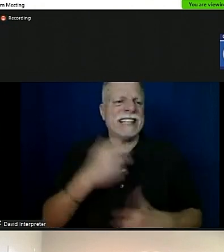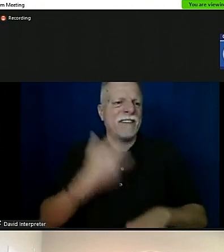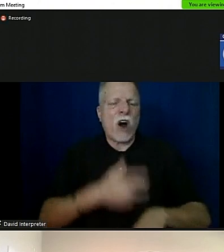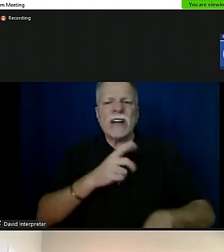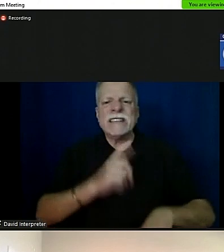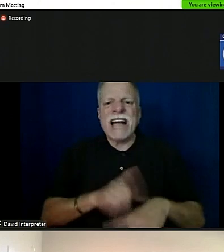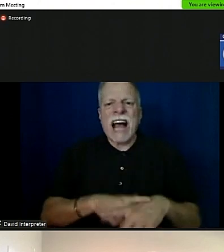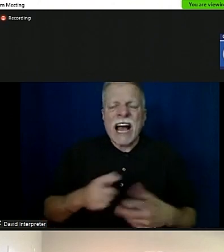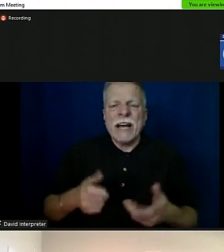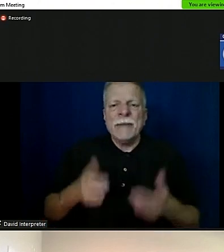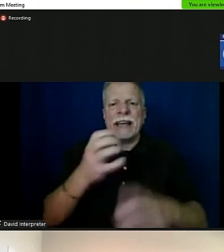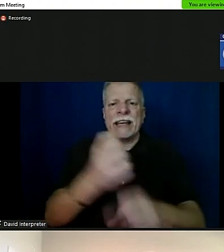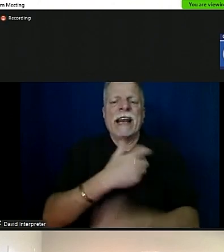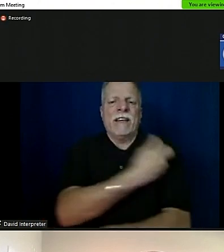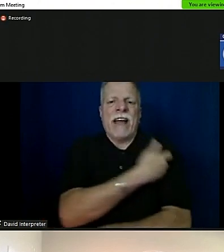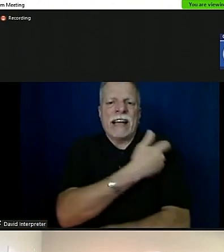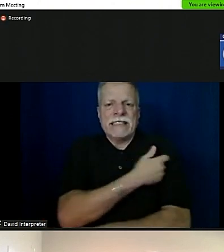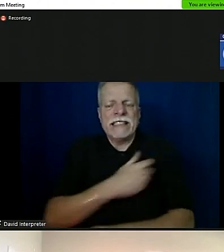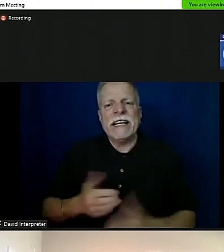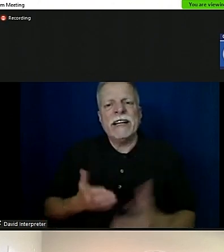now? Thank you very much.